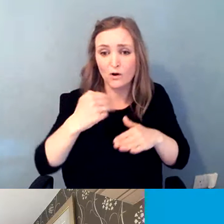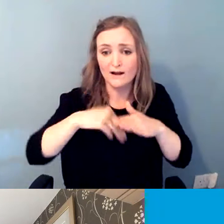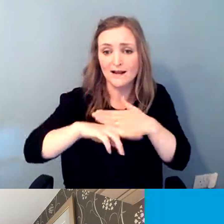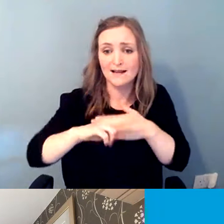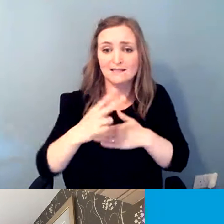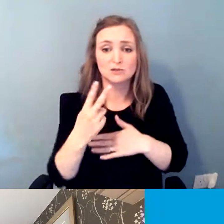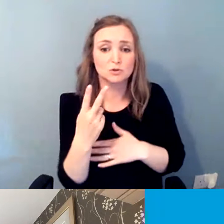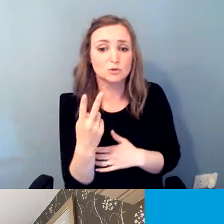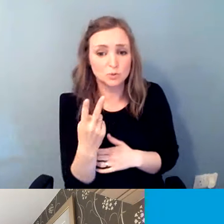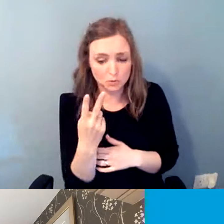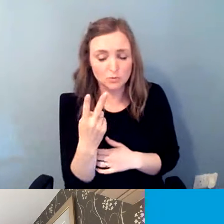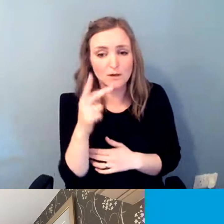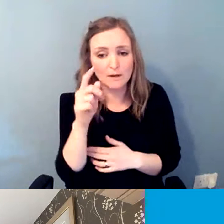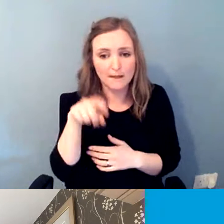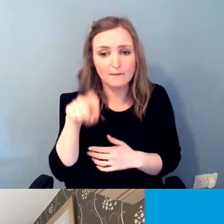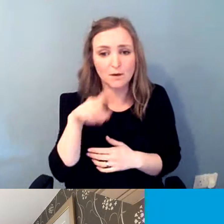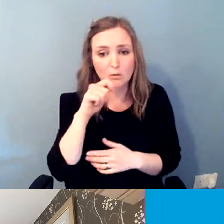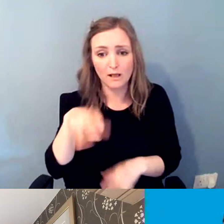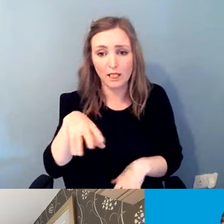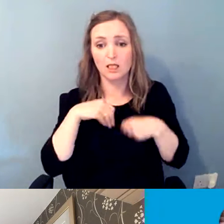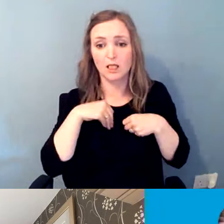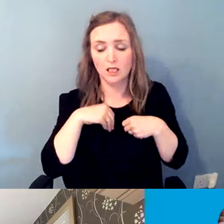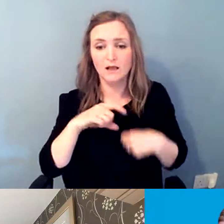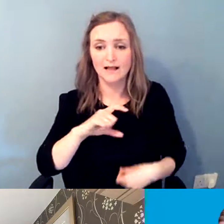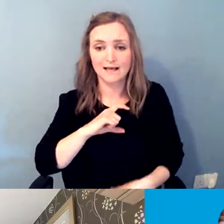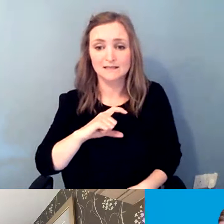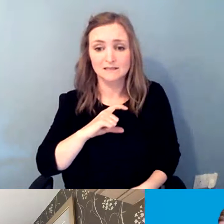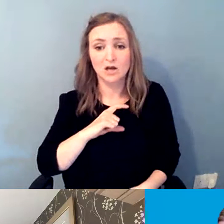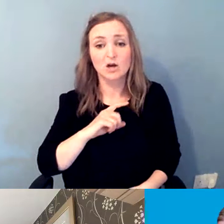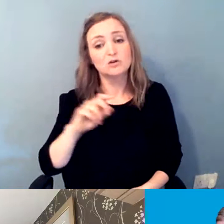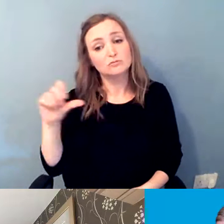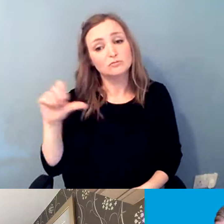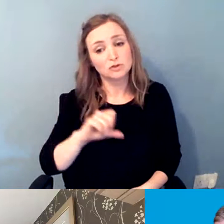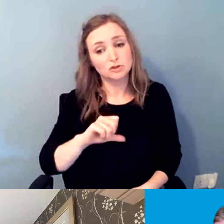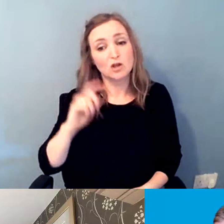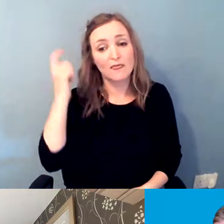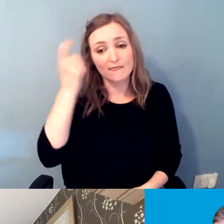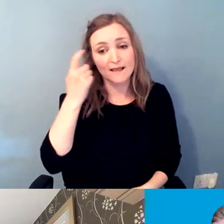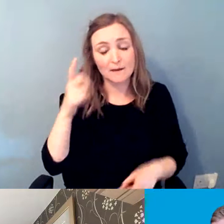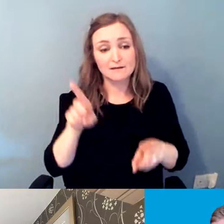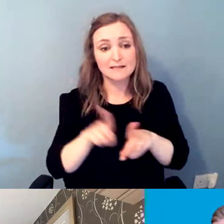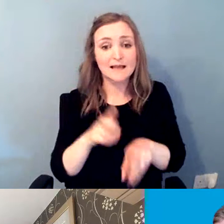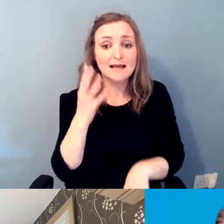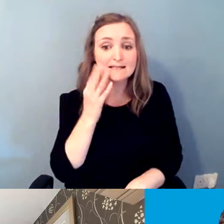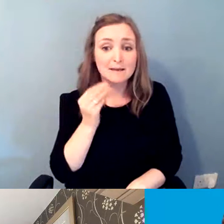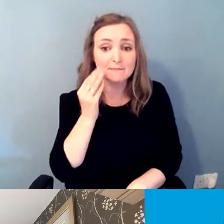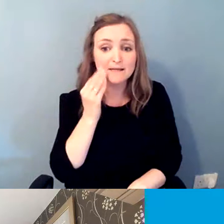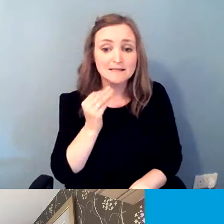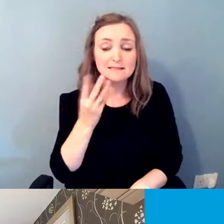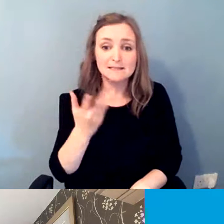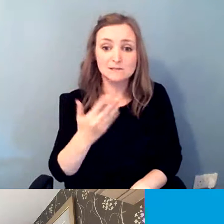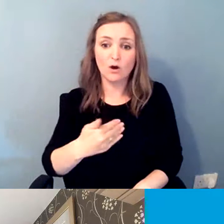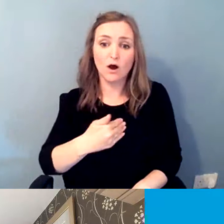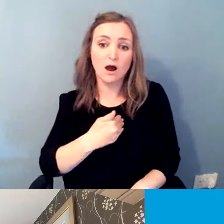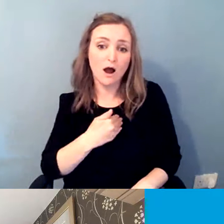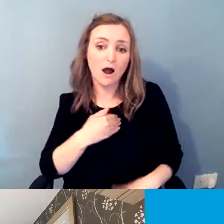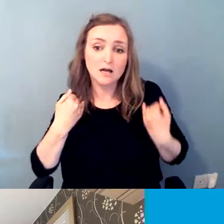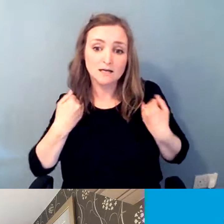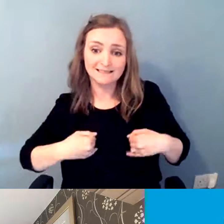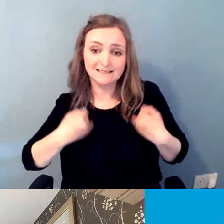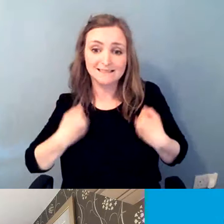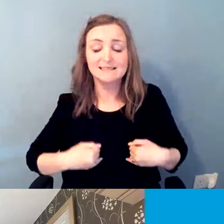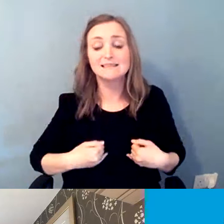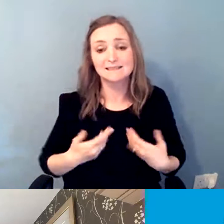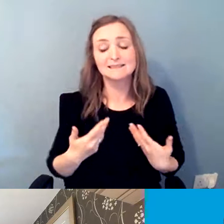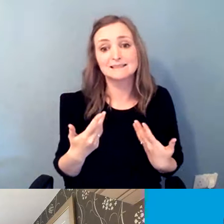like diabetes and chronic heart disease. And one of the main reasons for that is that for most people getting cancer now, or a lot of people getting cancer